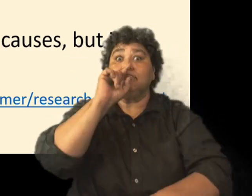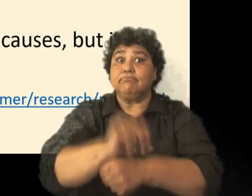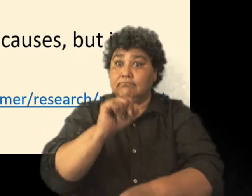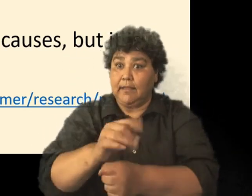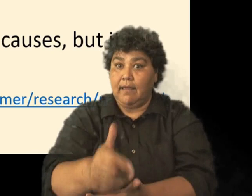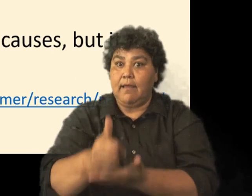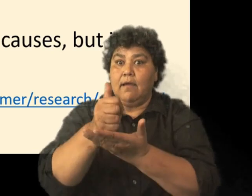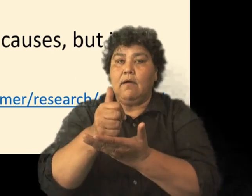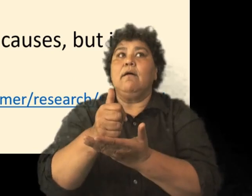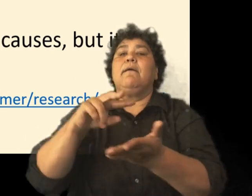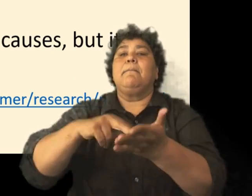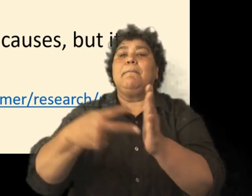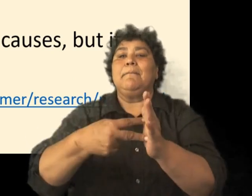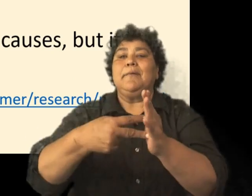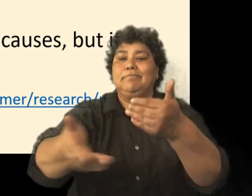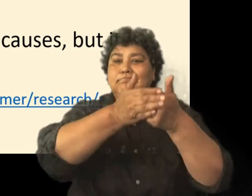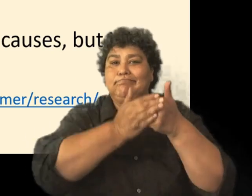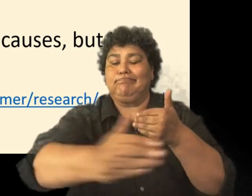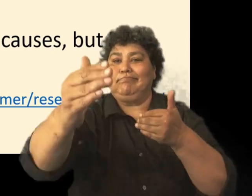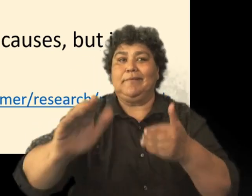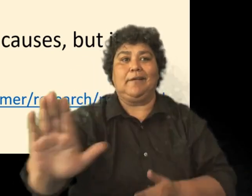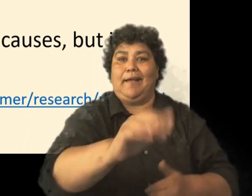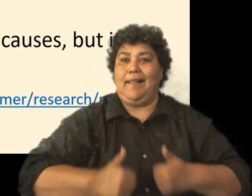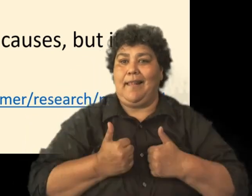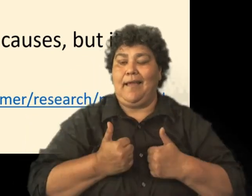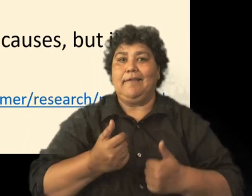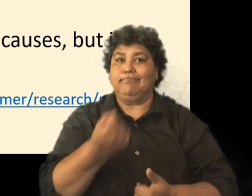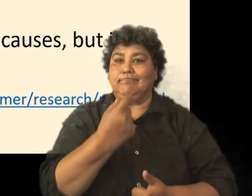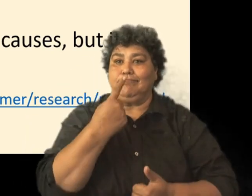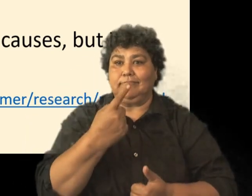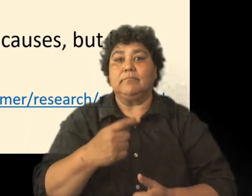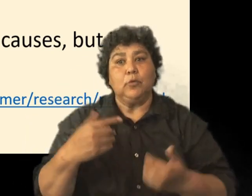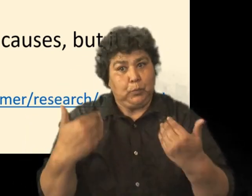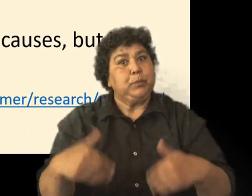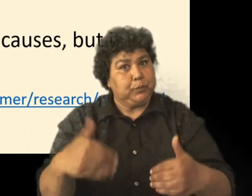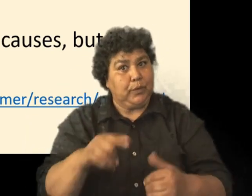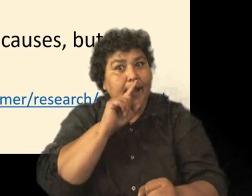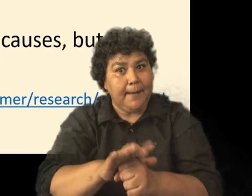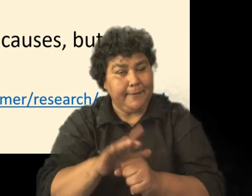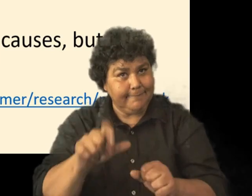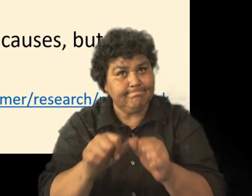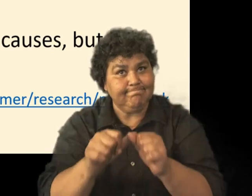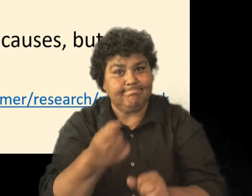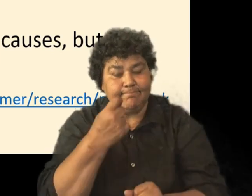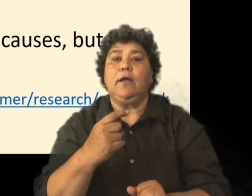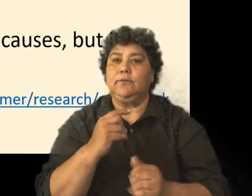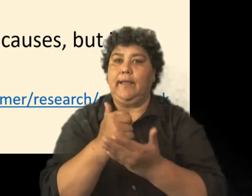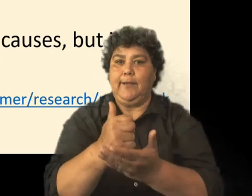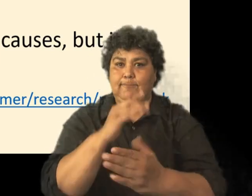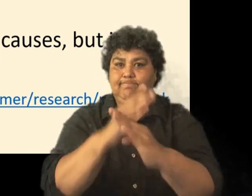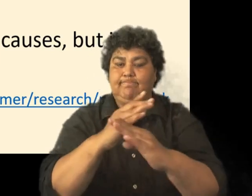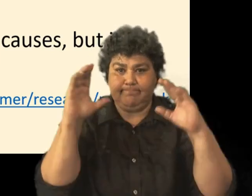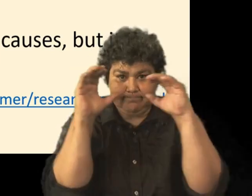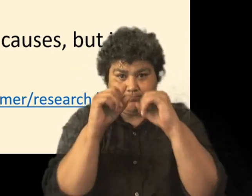NAC in all patients with RP, which is a big commitment. The current lack of an effective treatment for RP